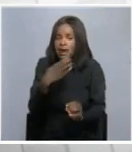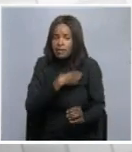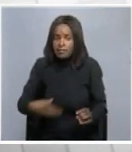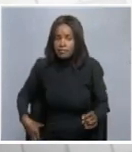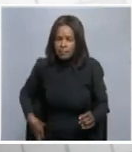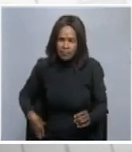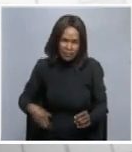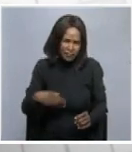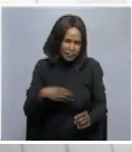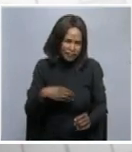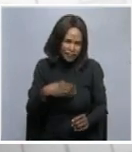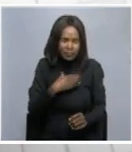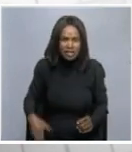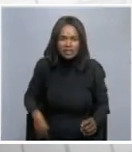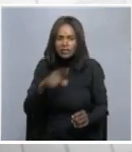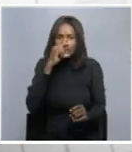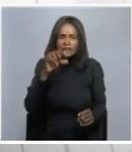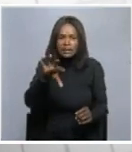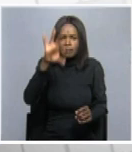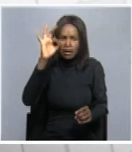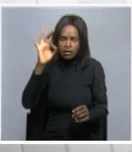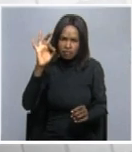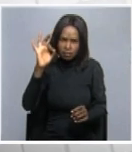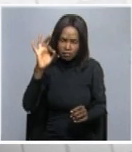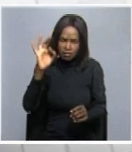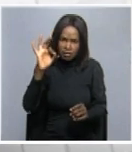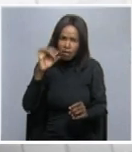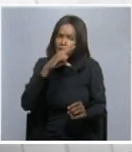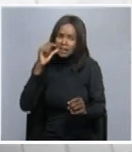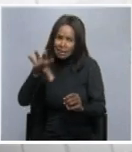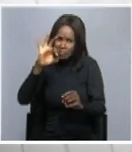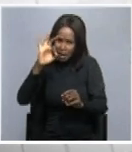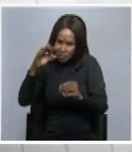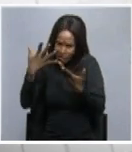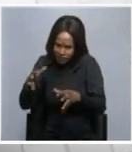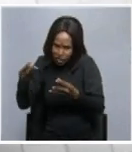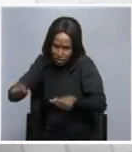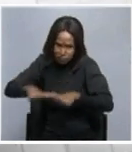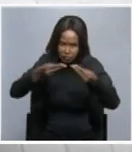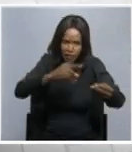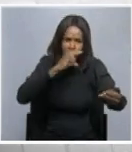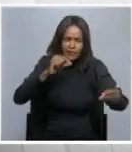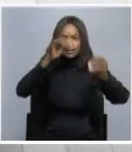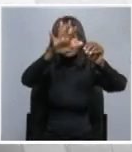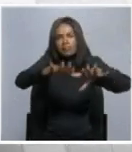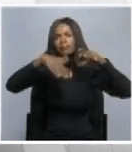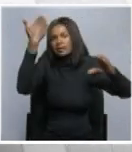the President nominates, and the National Assembly appoints upon such nomination by the